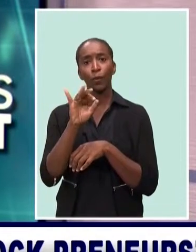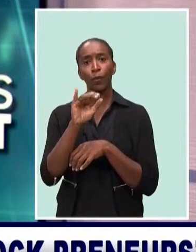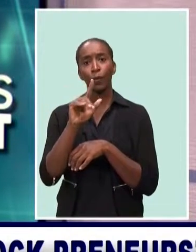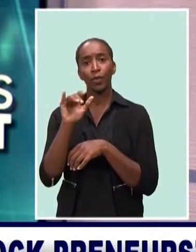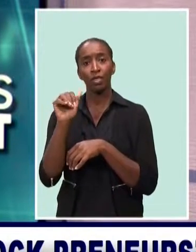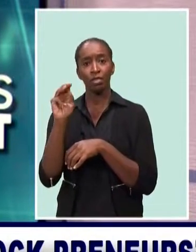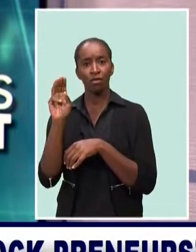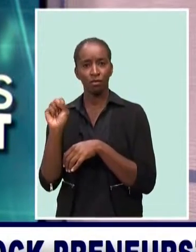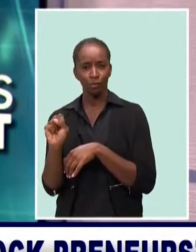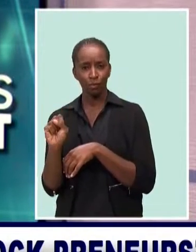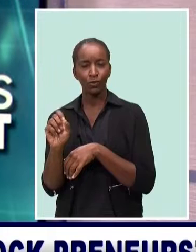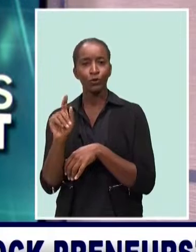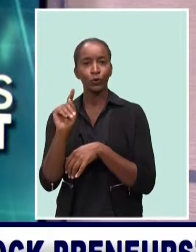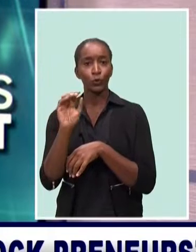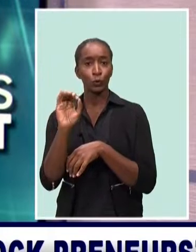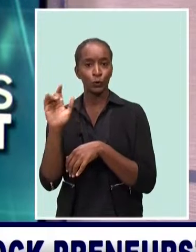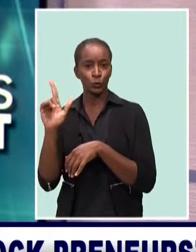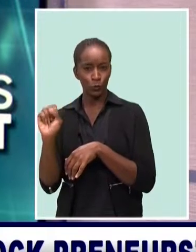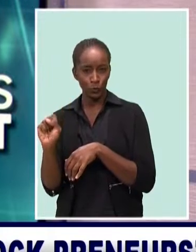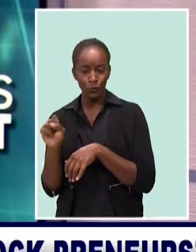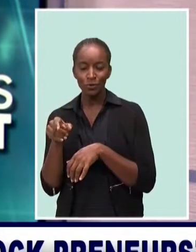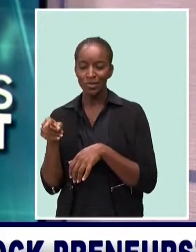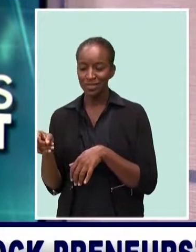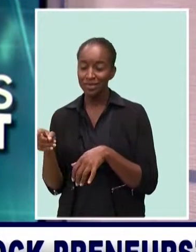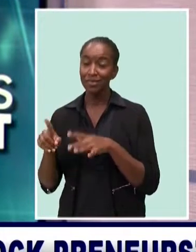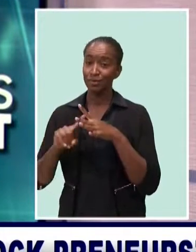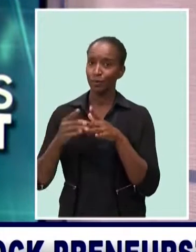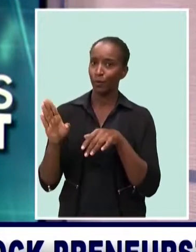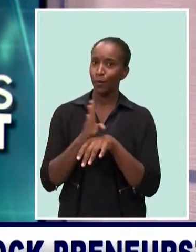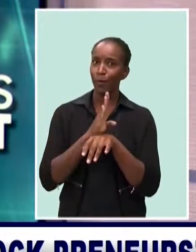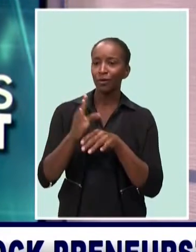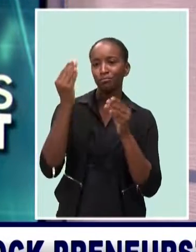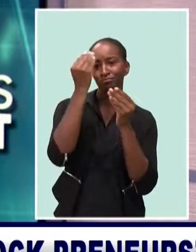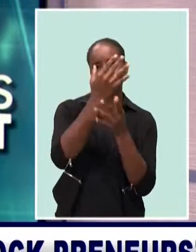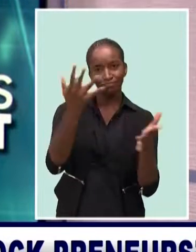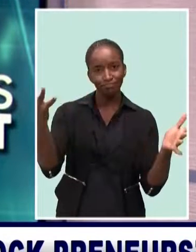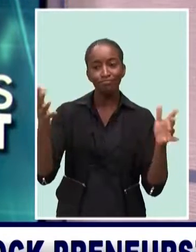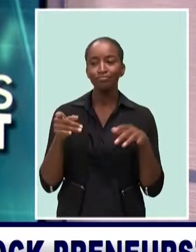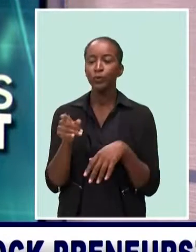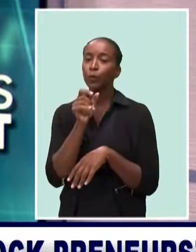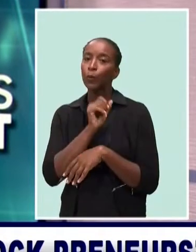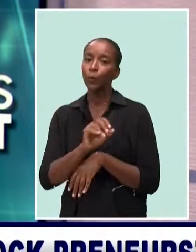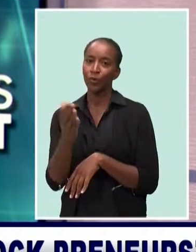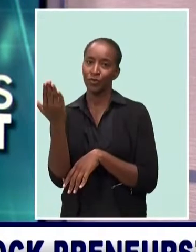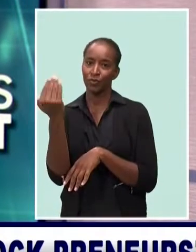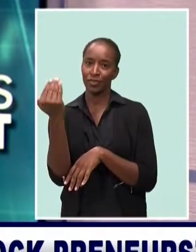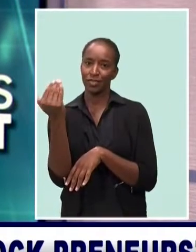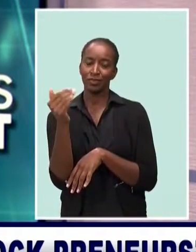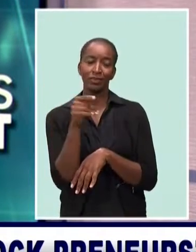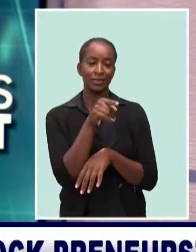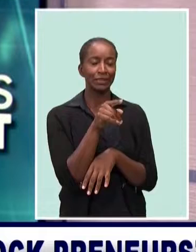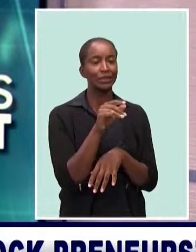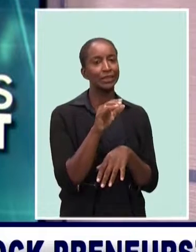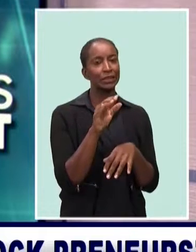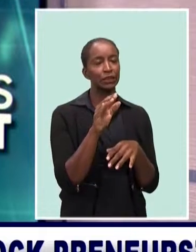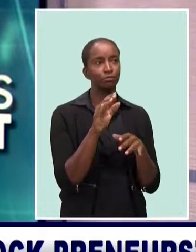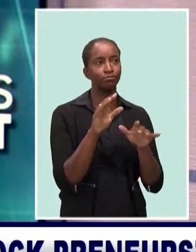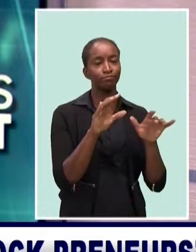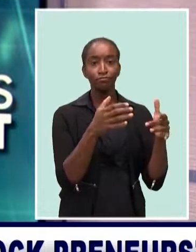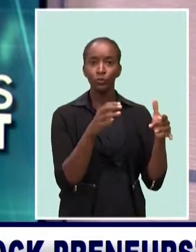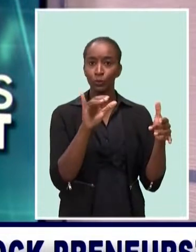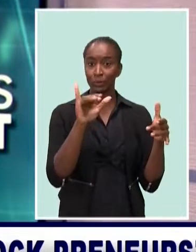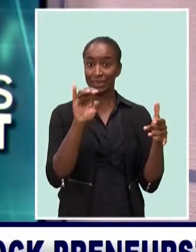first approached Yes at the age of 15. Mr. Williams decided to be his own boss as he says he was not doing well at secondary school.